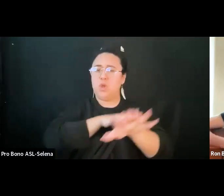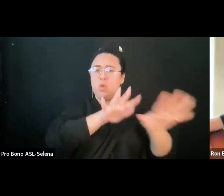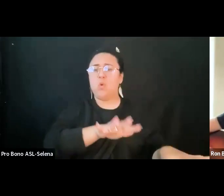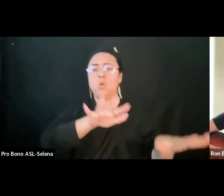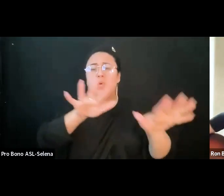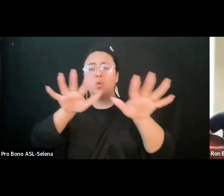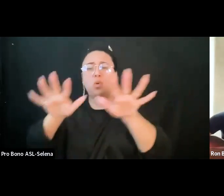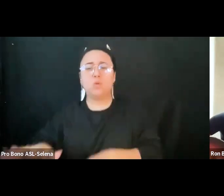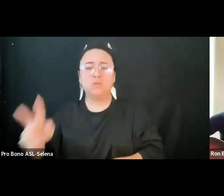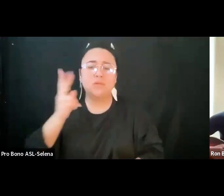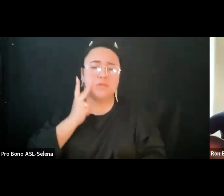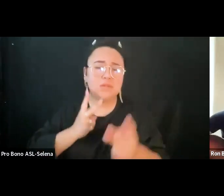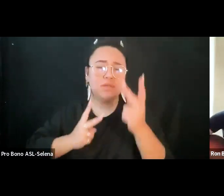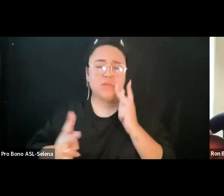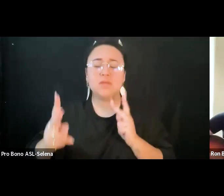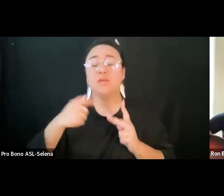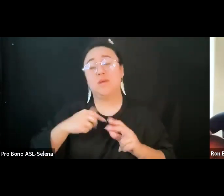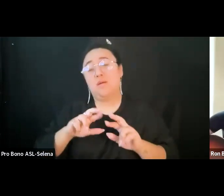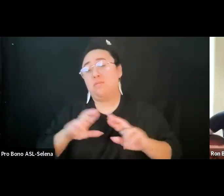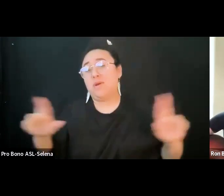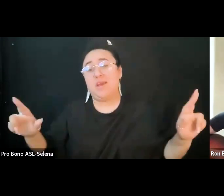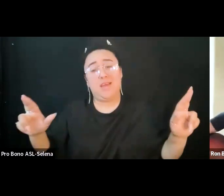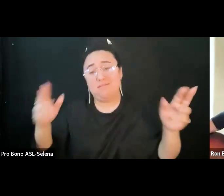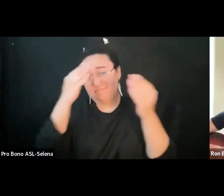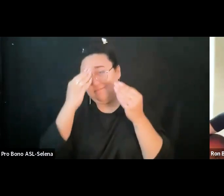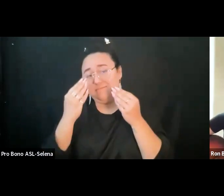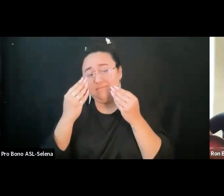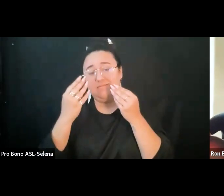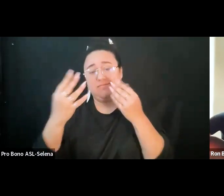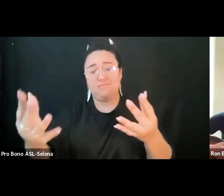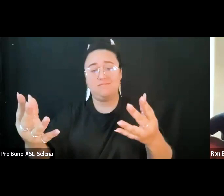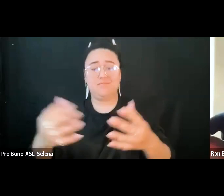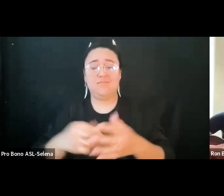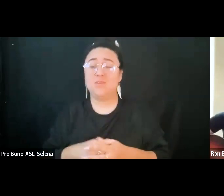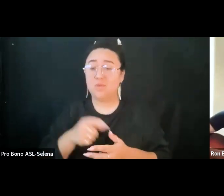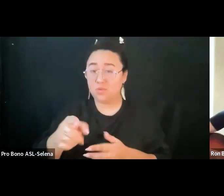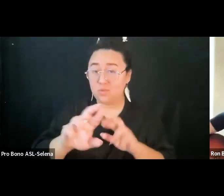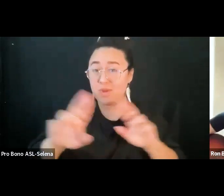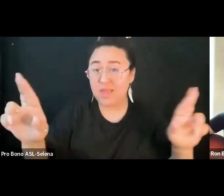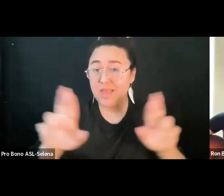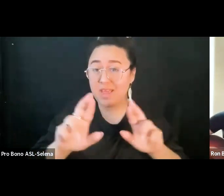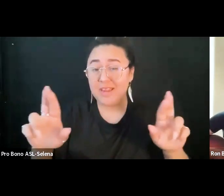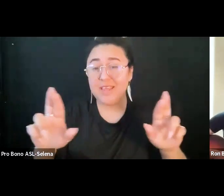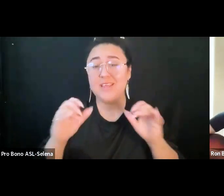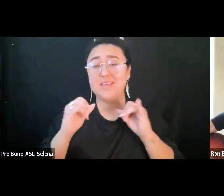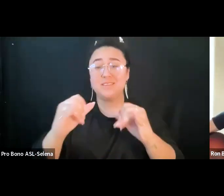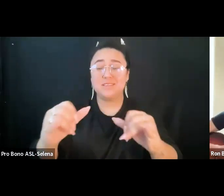by day? 'Cause I'm ready. If you're